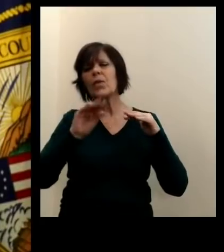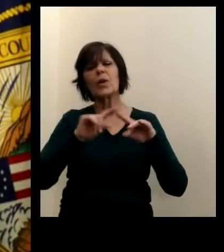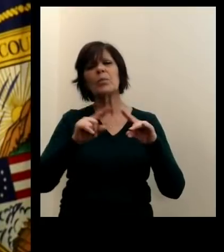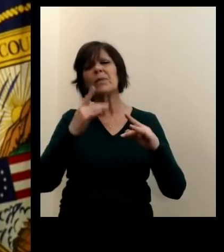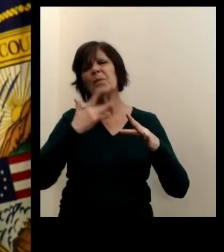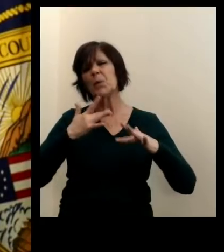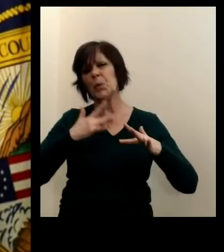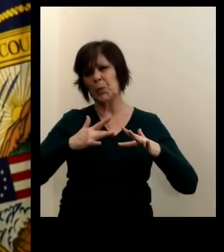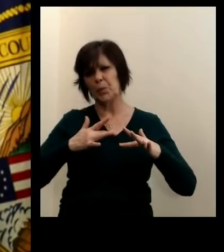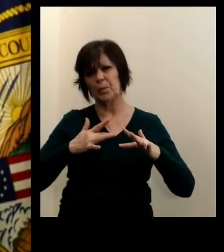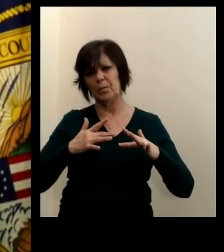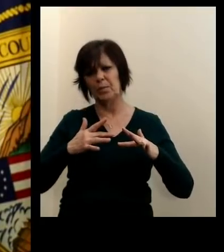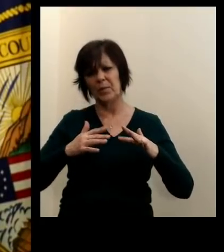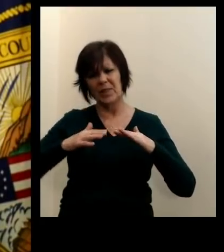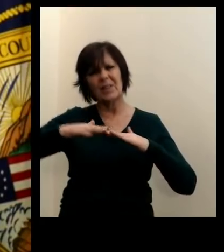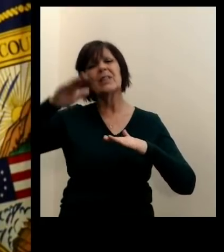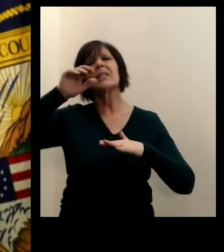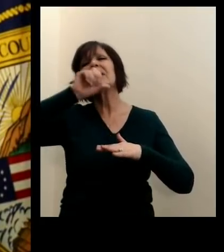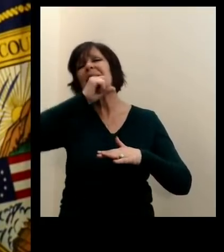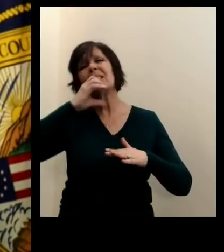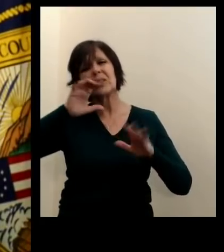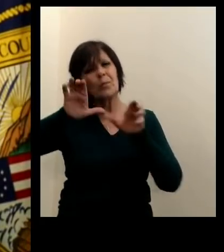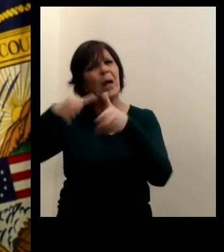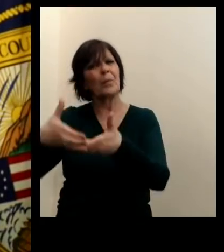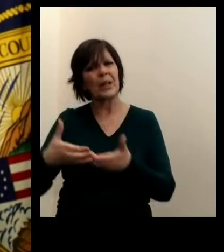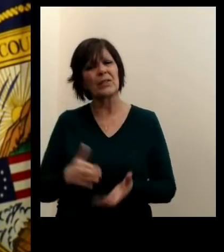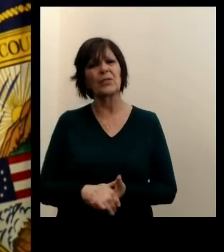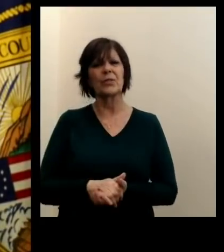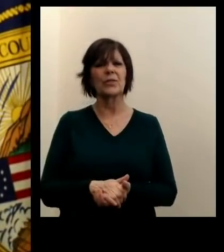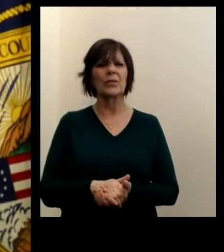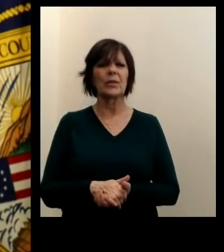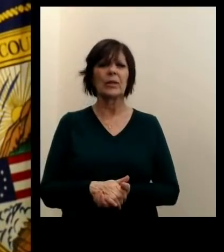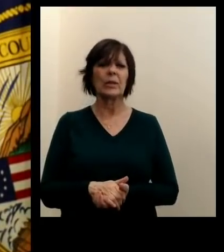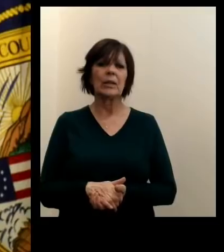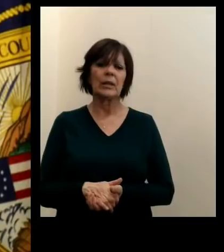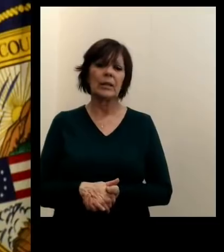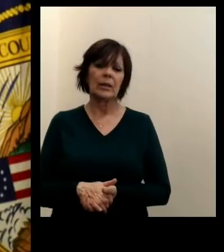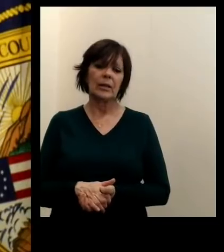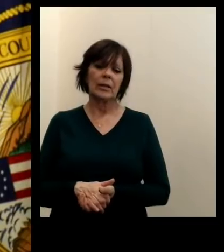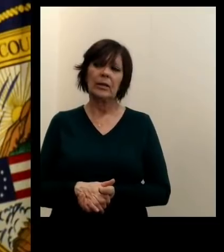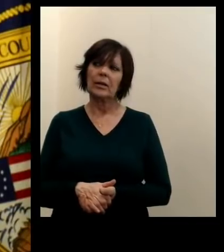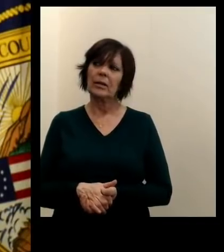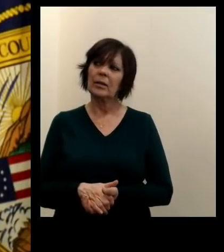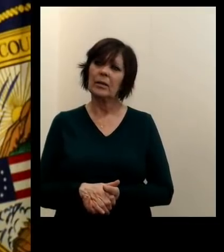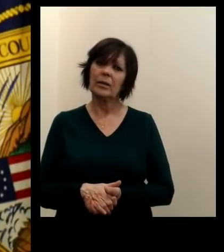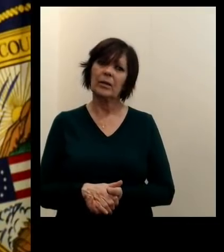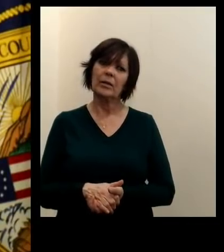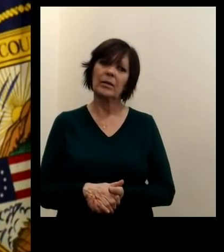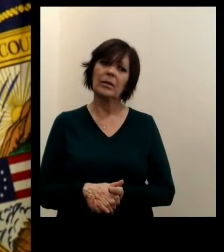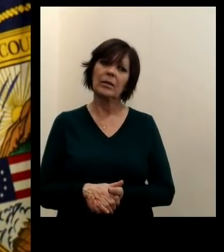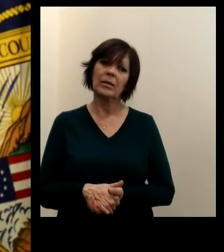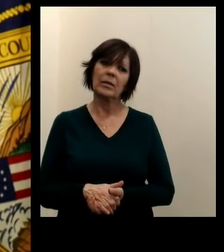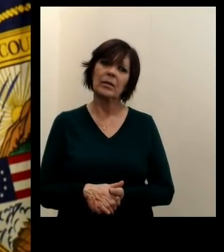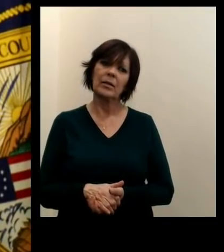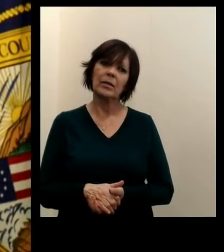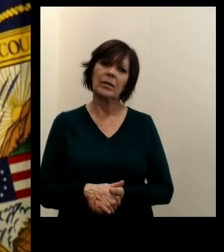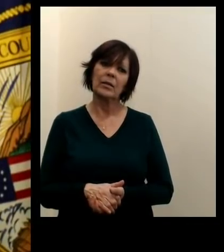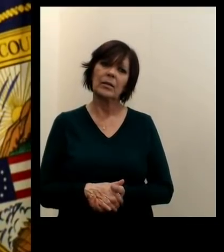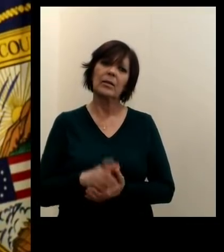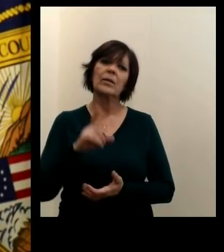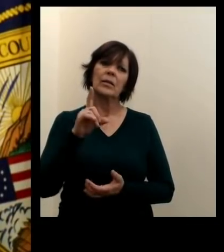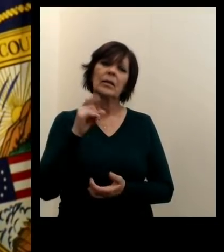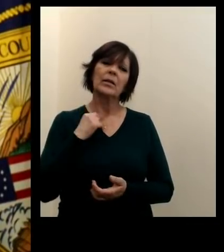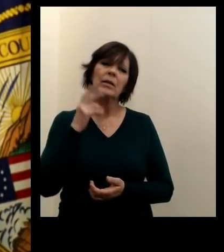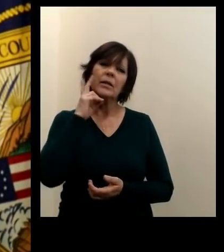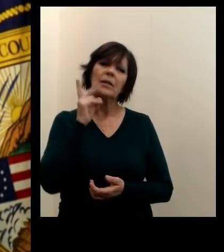few. And even in between 40 and 50, not that many. Actually, I can go back and I think I have, yeah, we have the